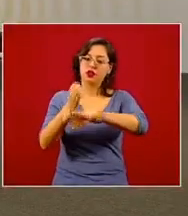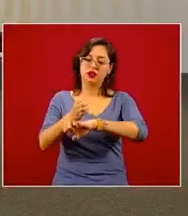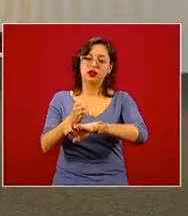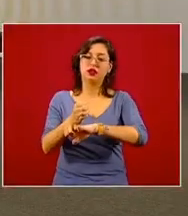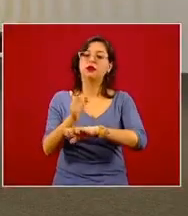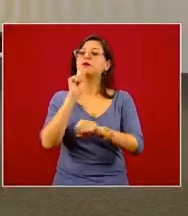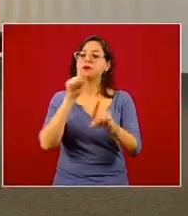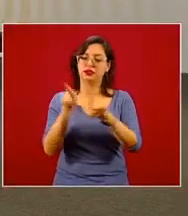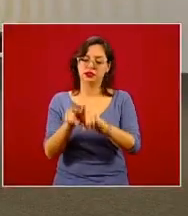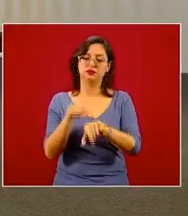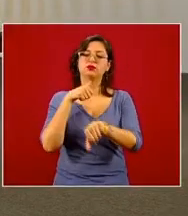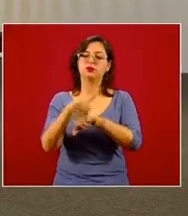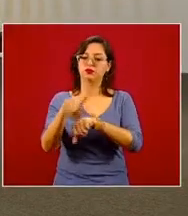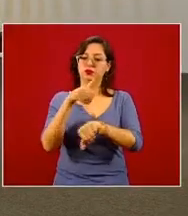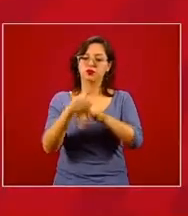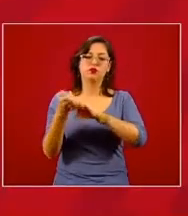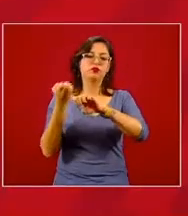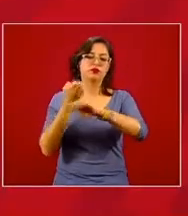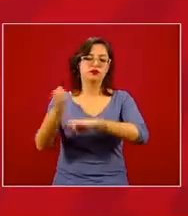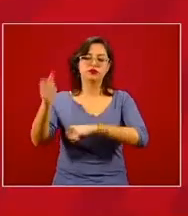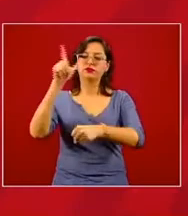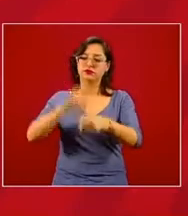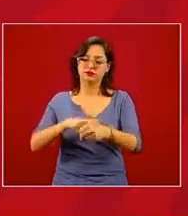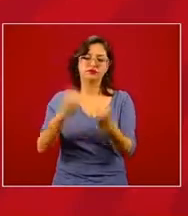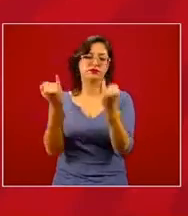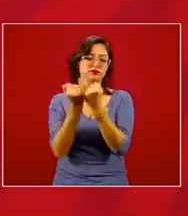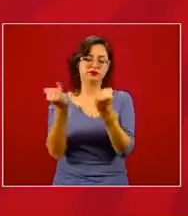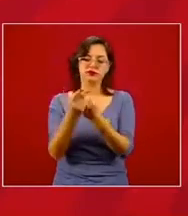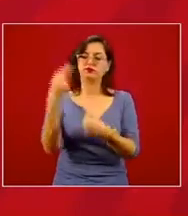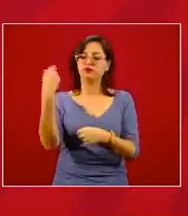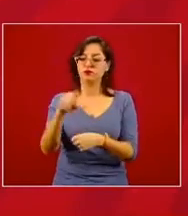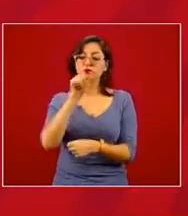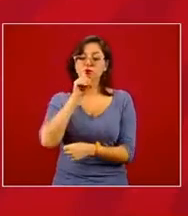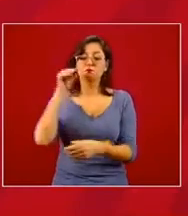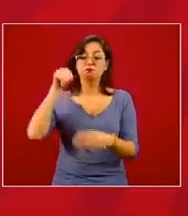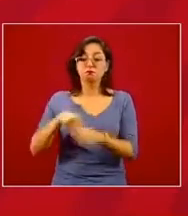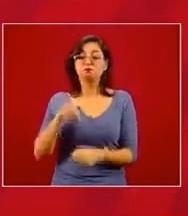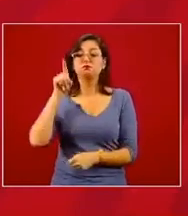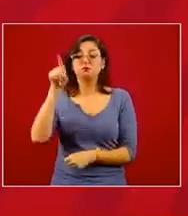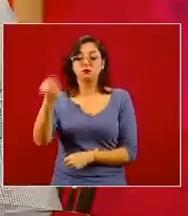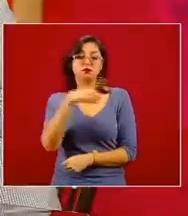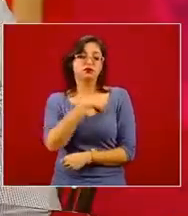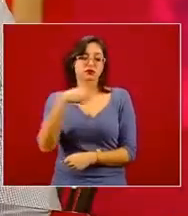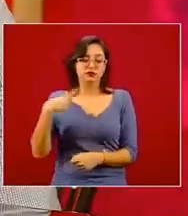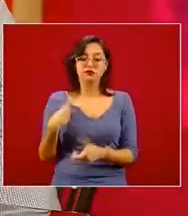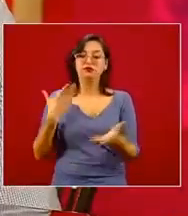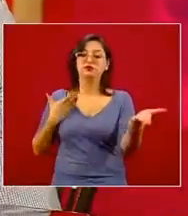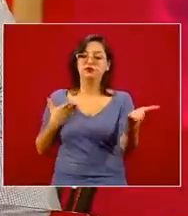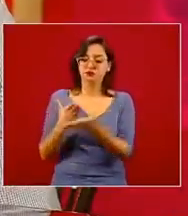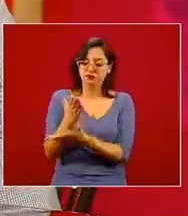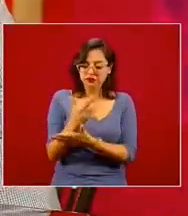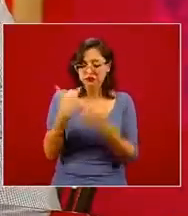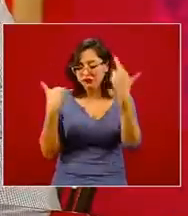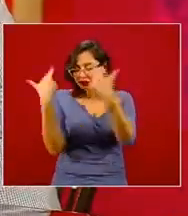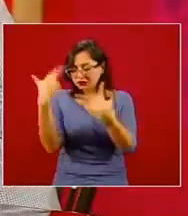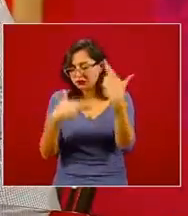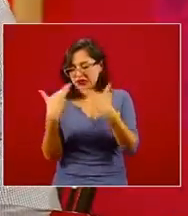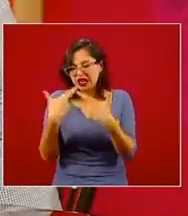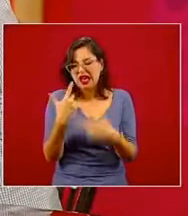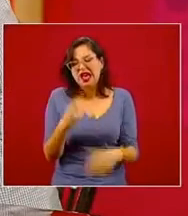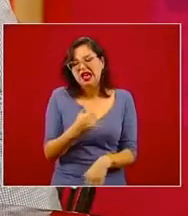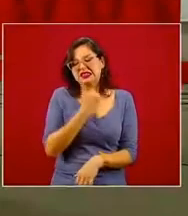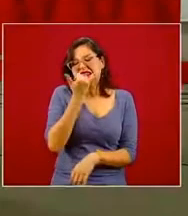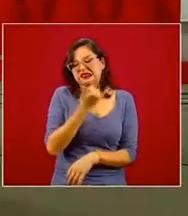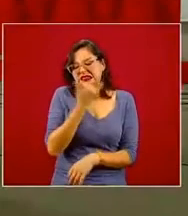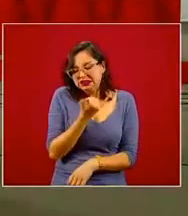their own personal password do that, or the federal entity department, which also has